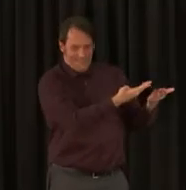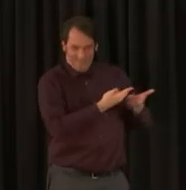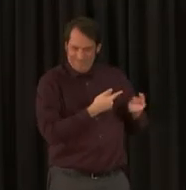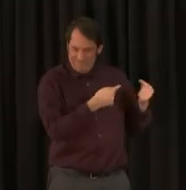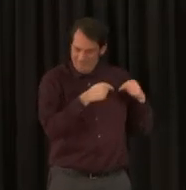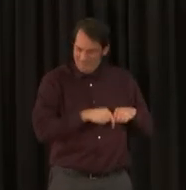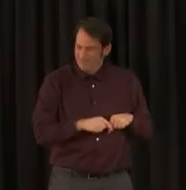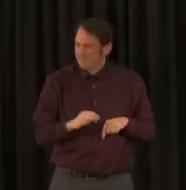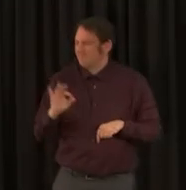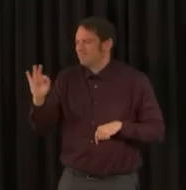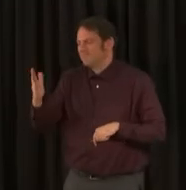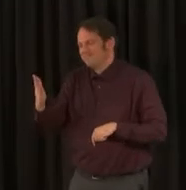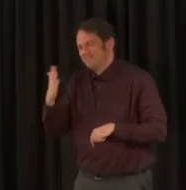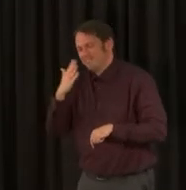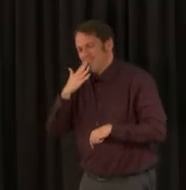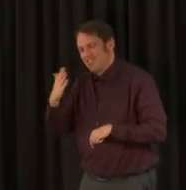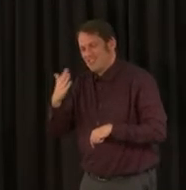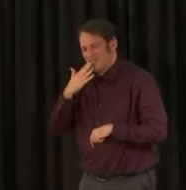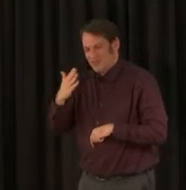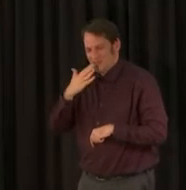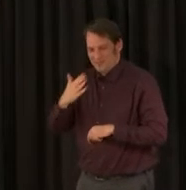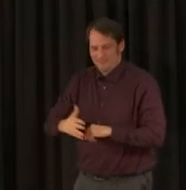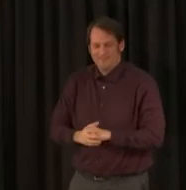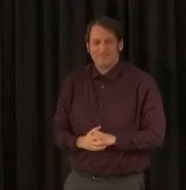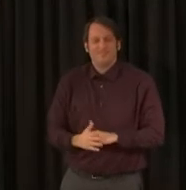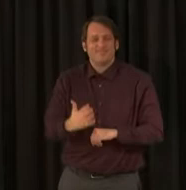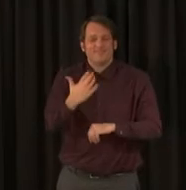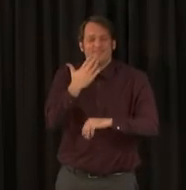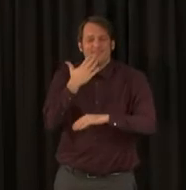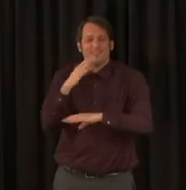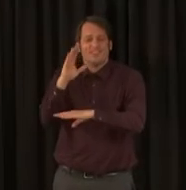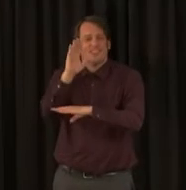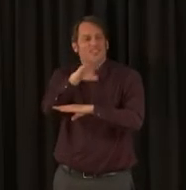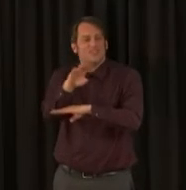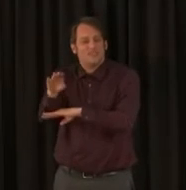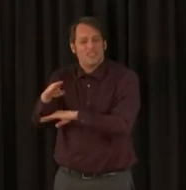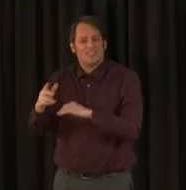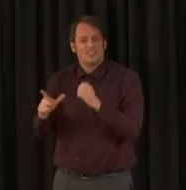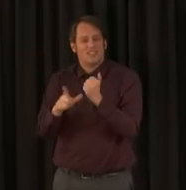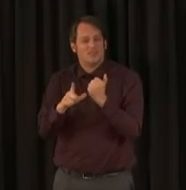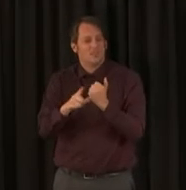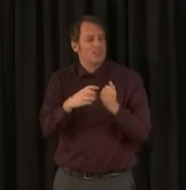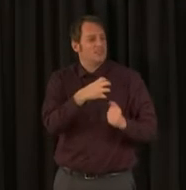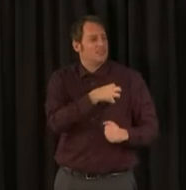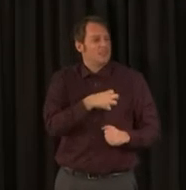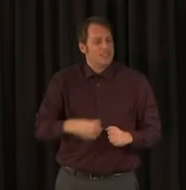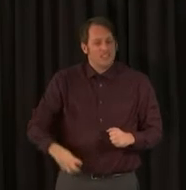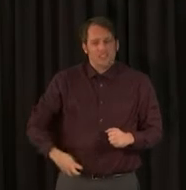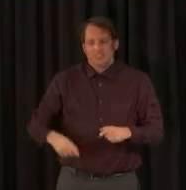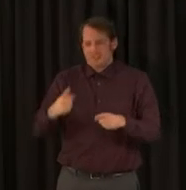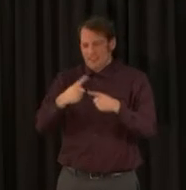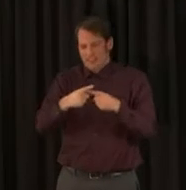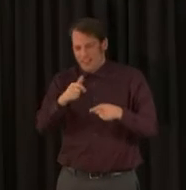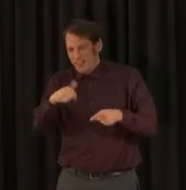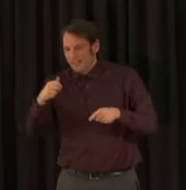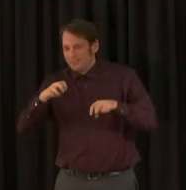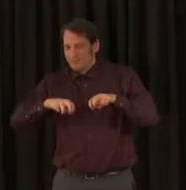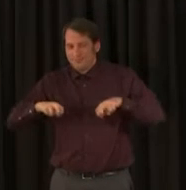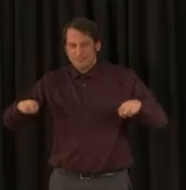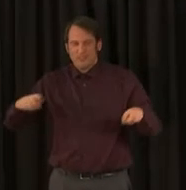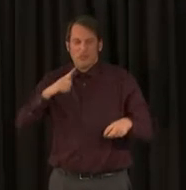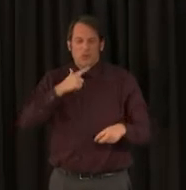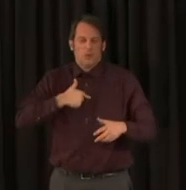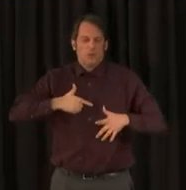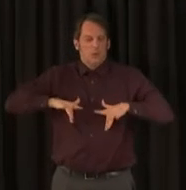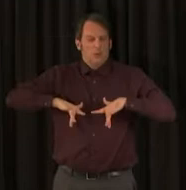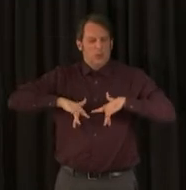course. Thank you, Daniel. Good afternoon, Mr. Deputy Mayor, panelists, and guests. It's really a pleasure to be